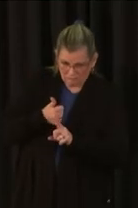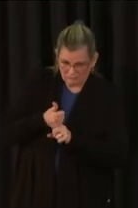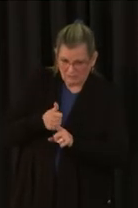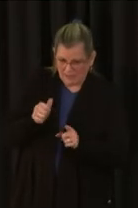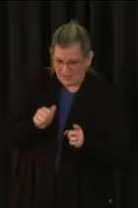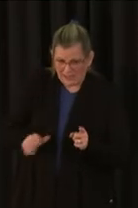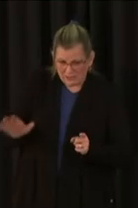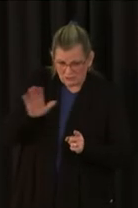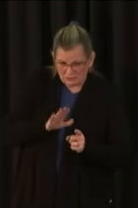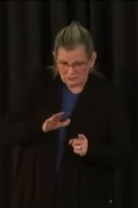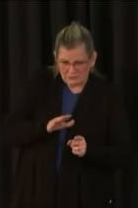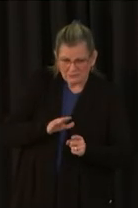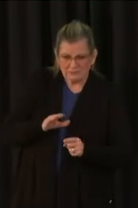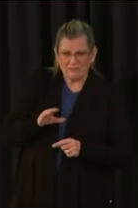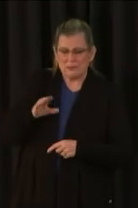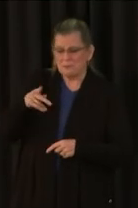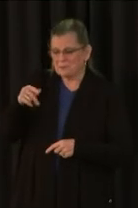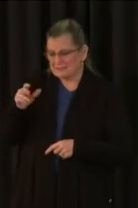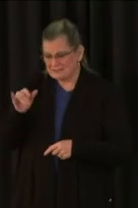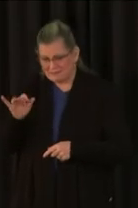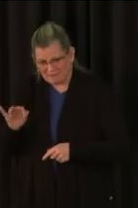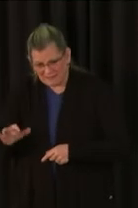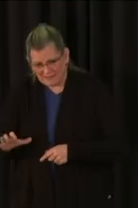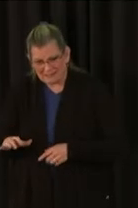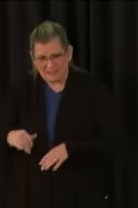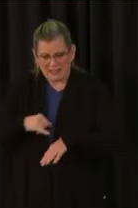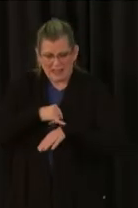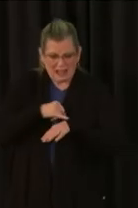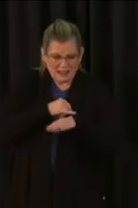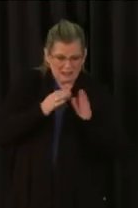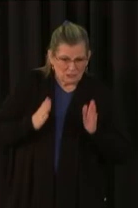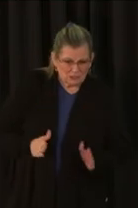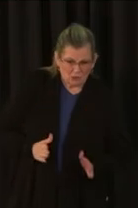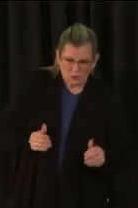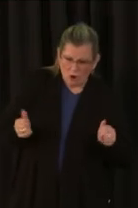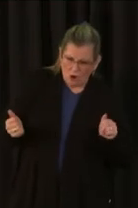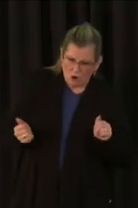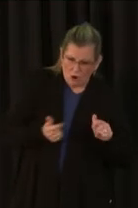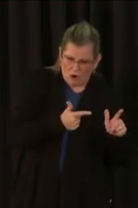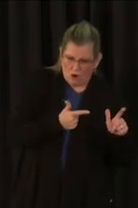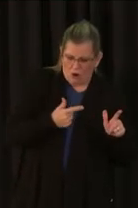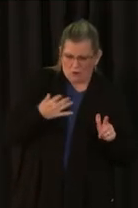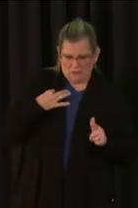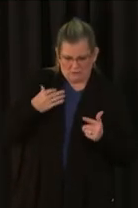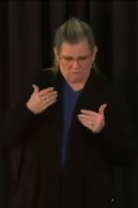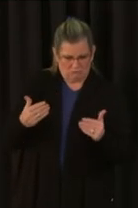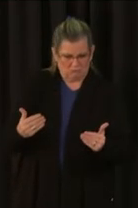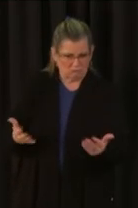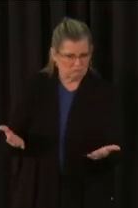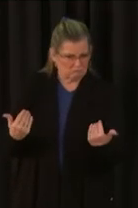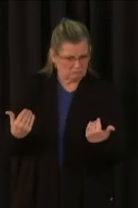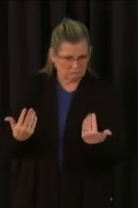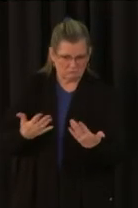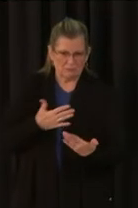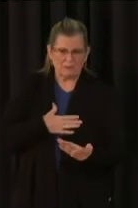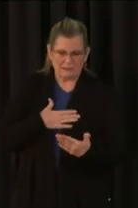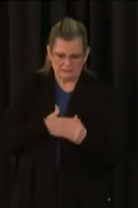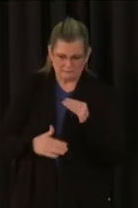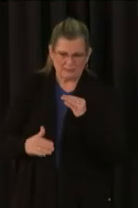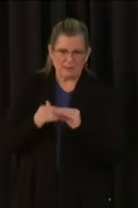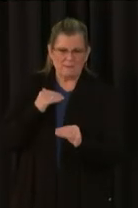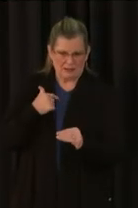any hearing or vision impairment issues or challenges, we are absolutely ready to assist. Please email us